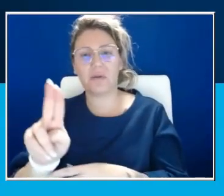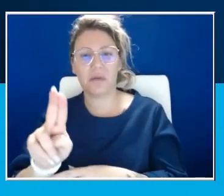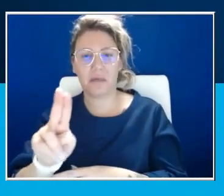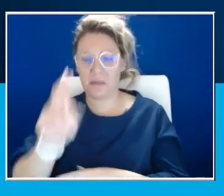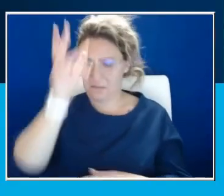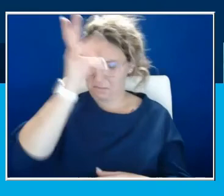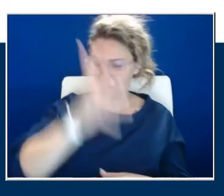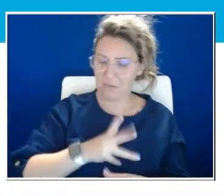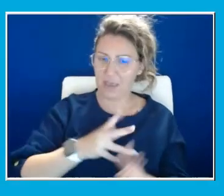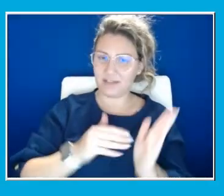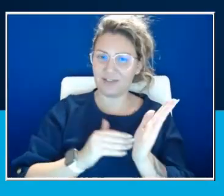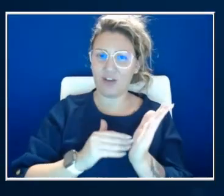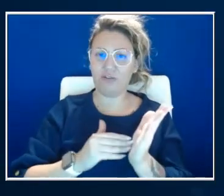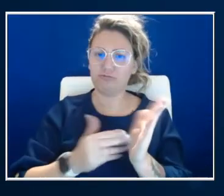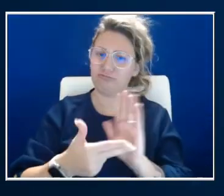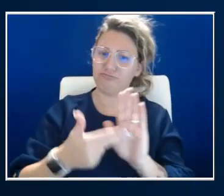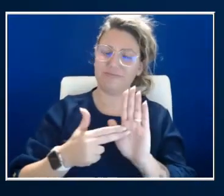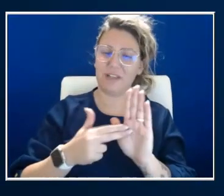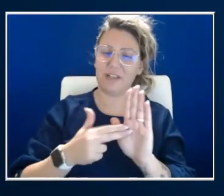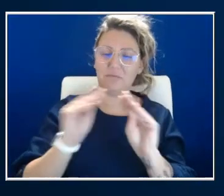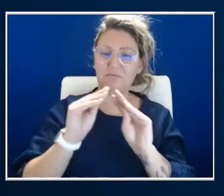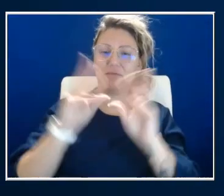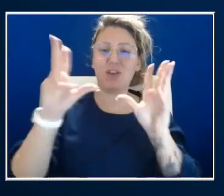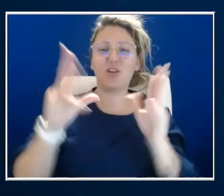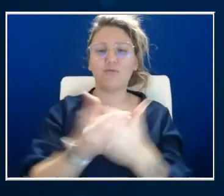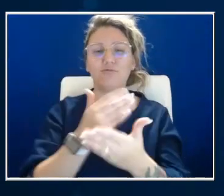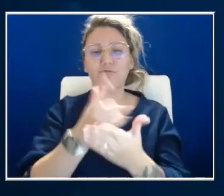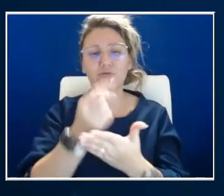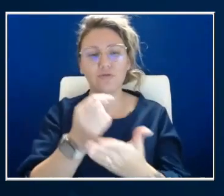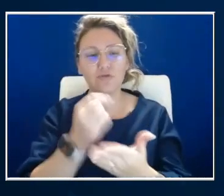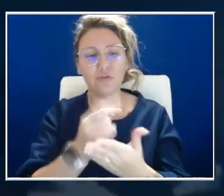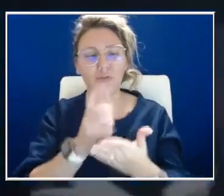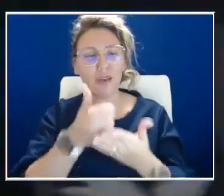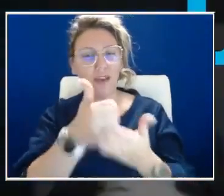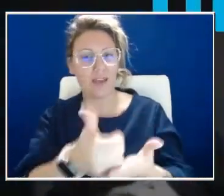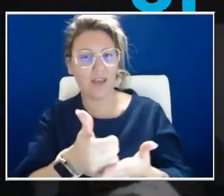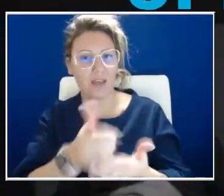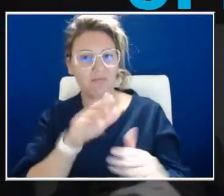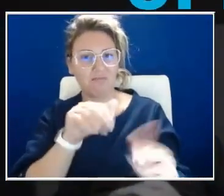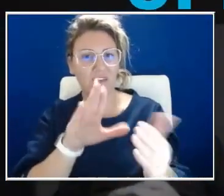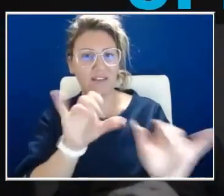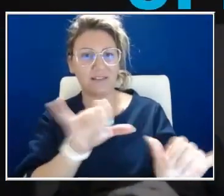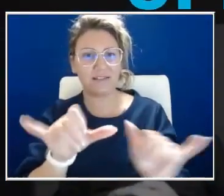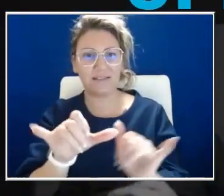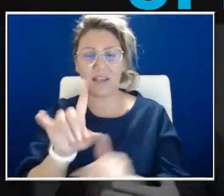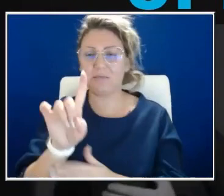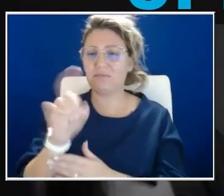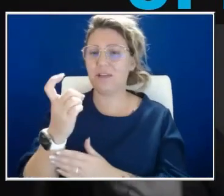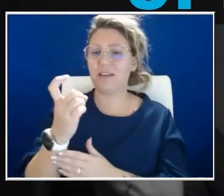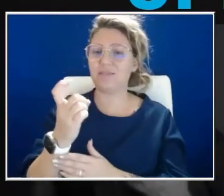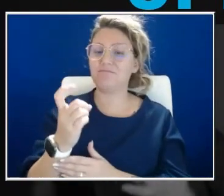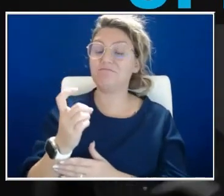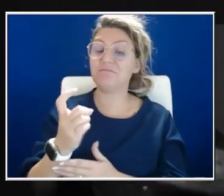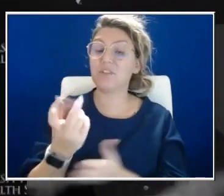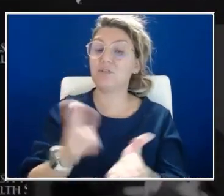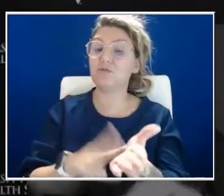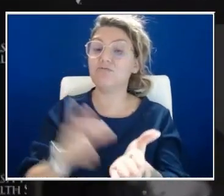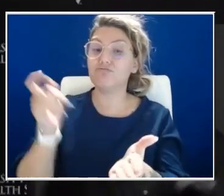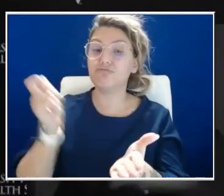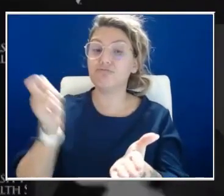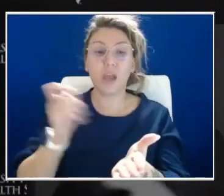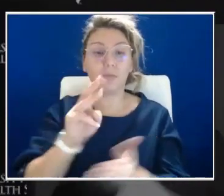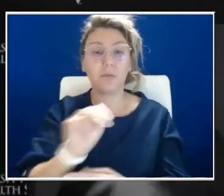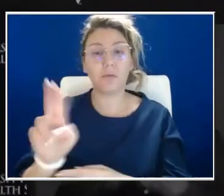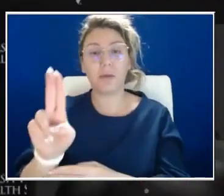miracle and the new treatment helping others facing the same diagnosis. Subscribe to our Morning Medical Update and